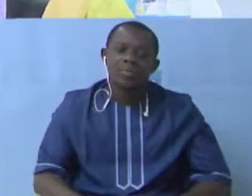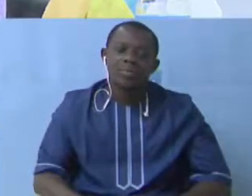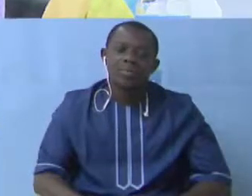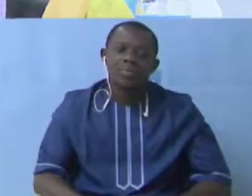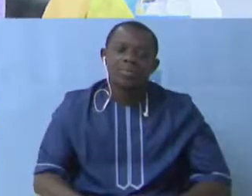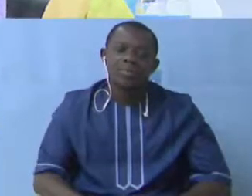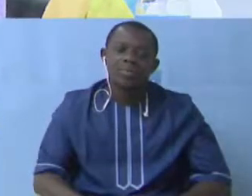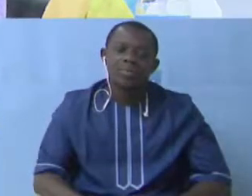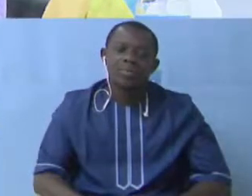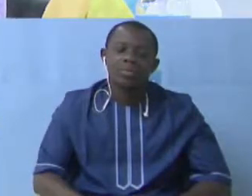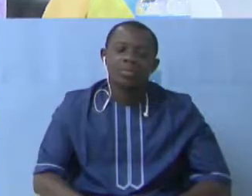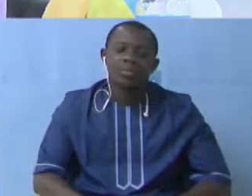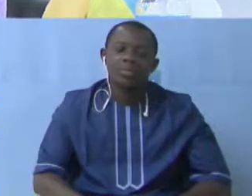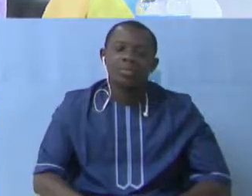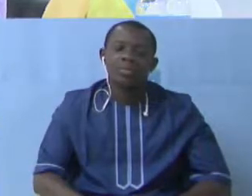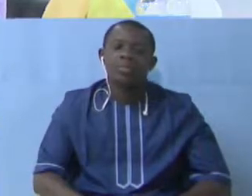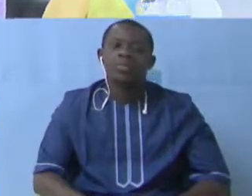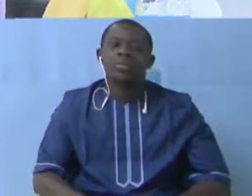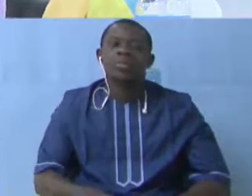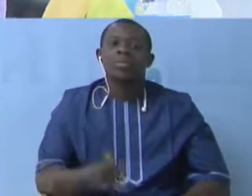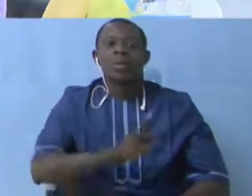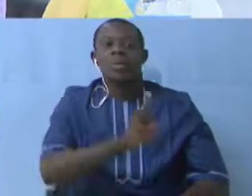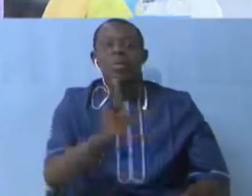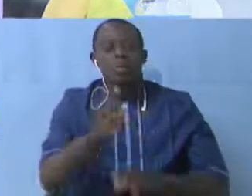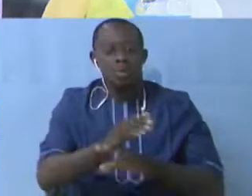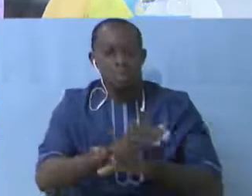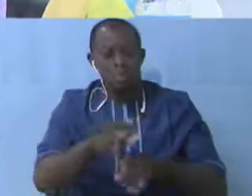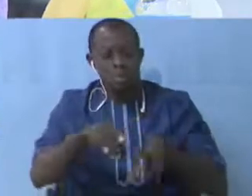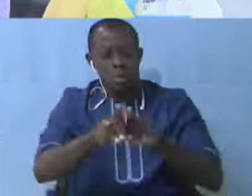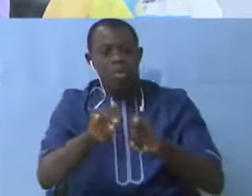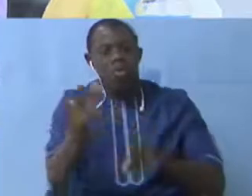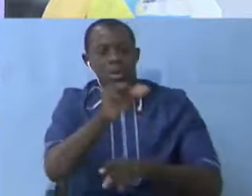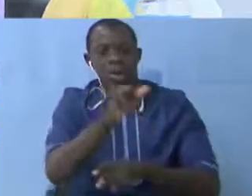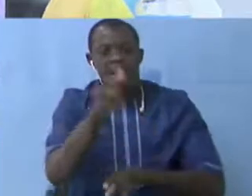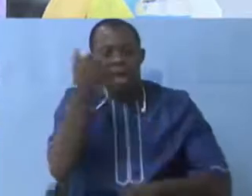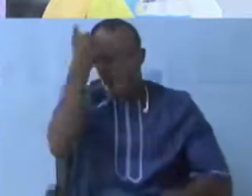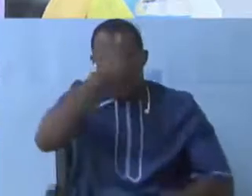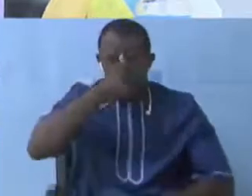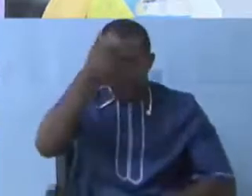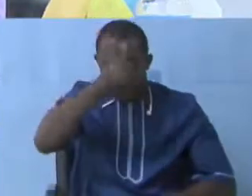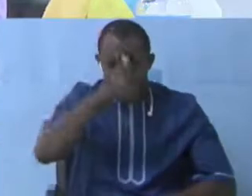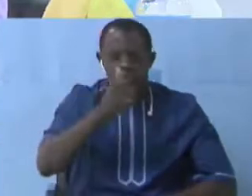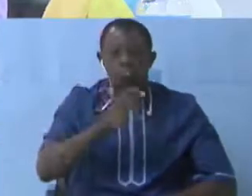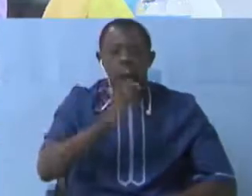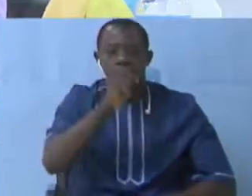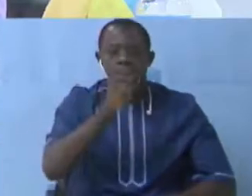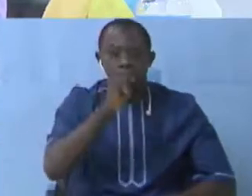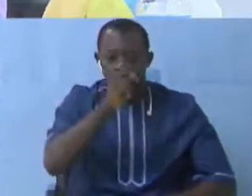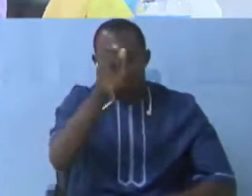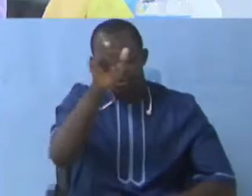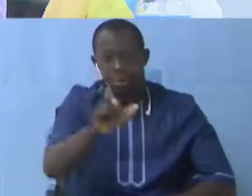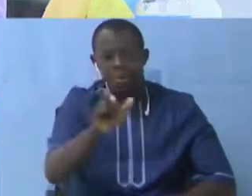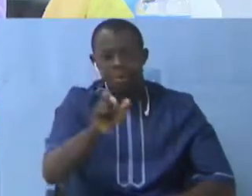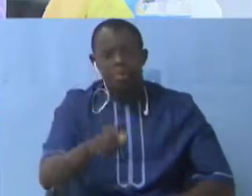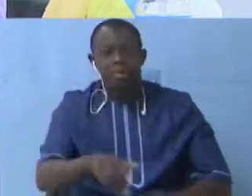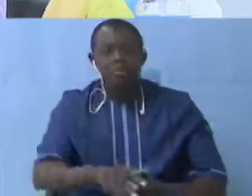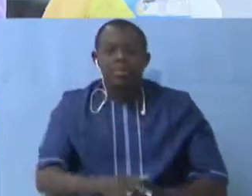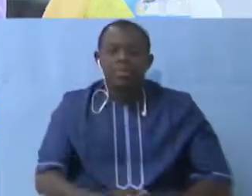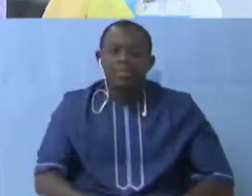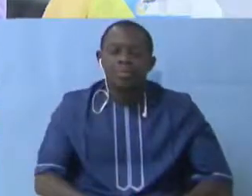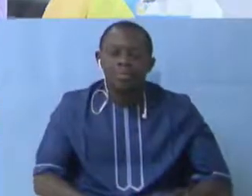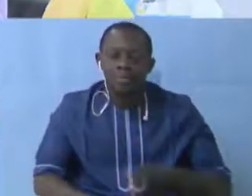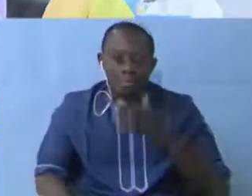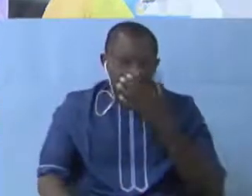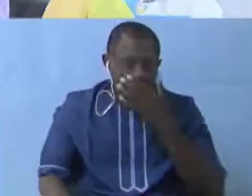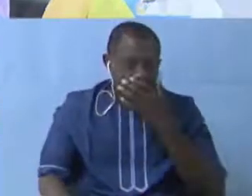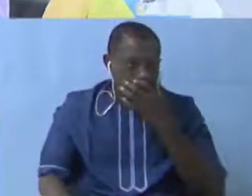We also, with the delegation of African journalists. ci délégation yi African journalists di woy taskati xibaari Afrika